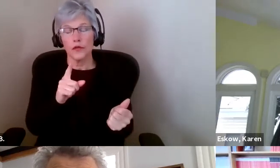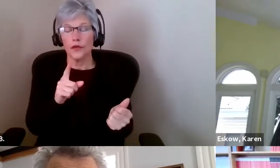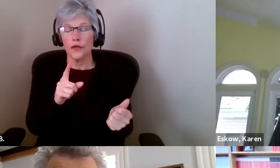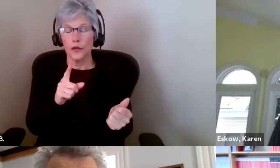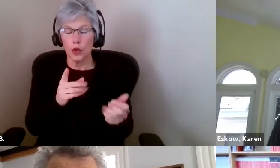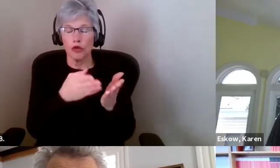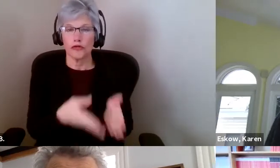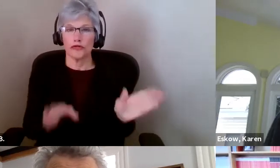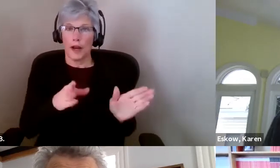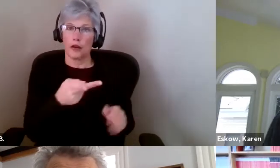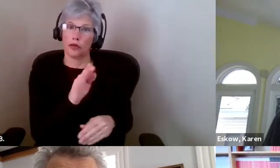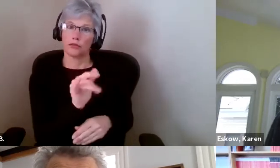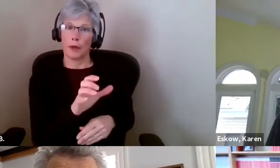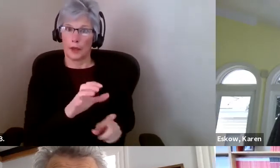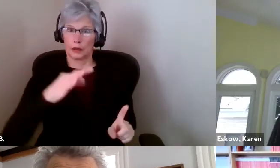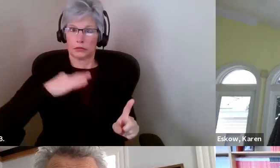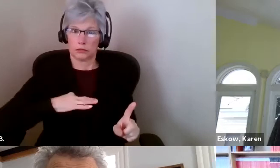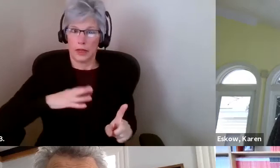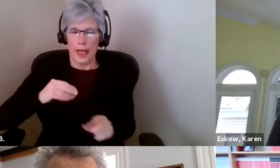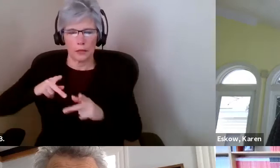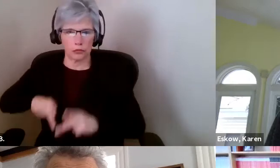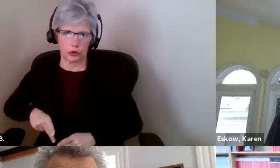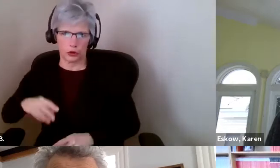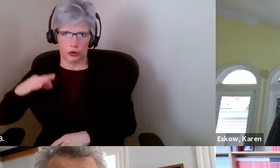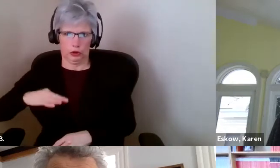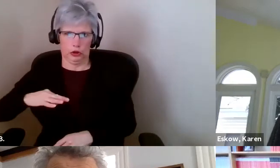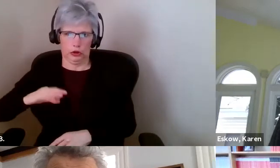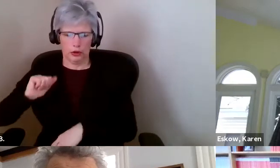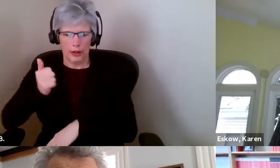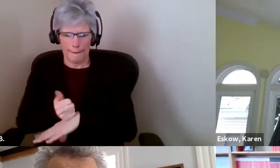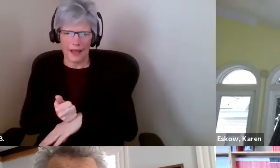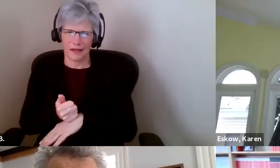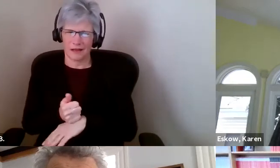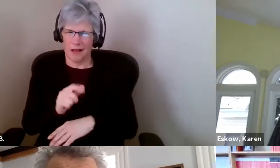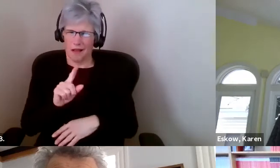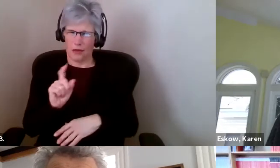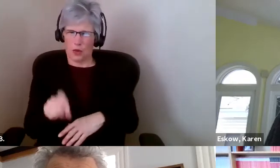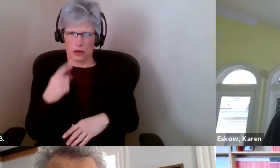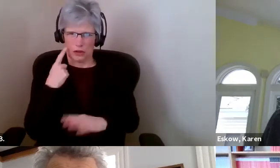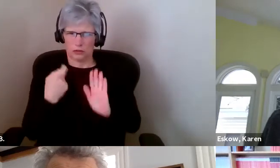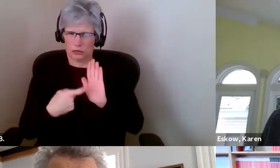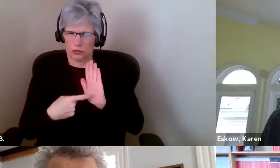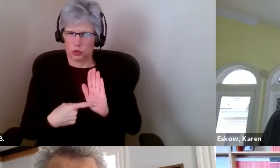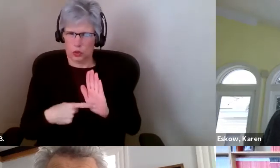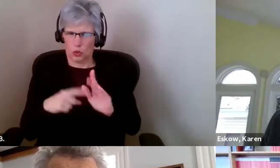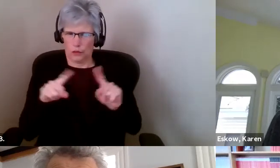based on the questions I just put up there on the screen and what I had observed on campus, but